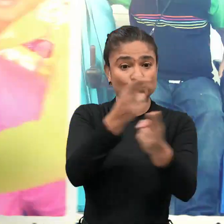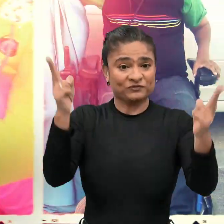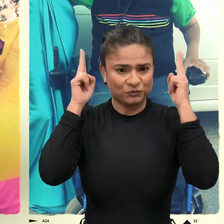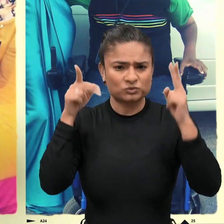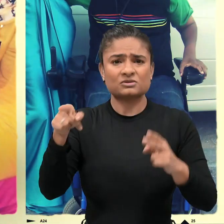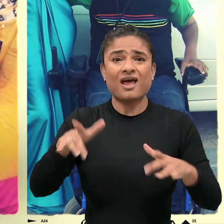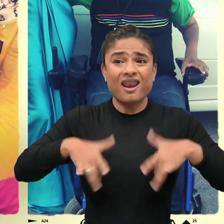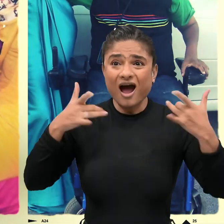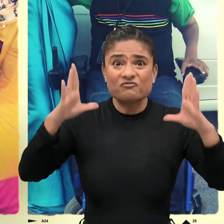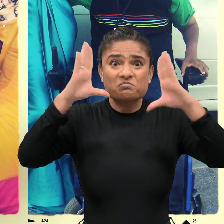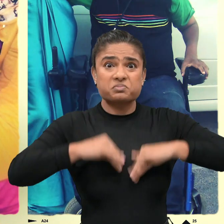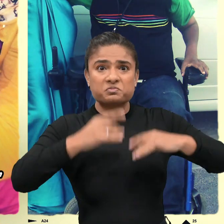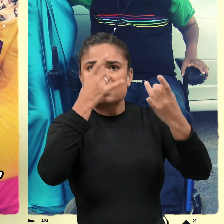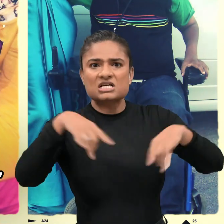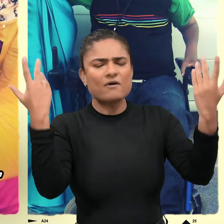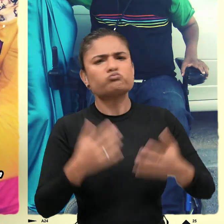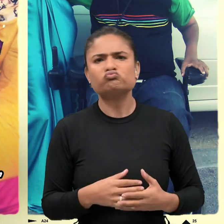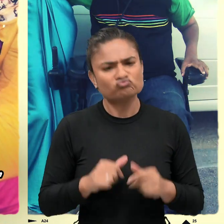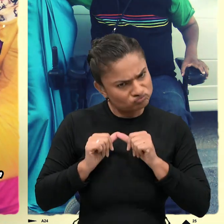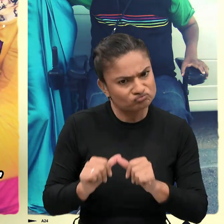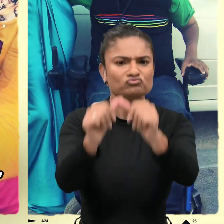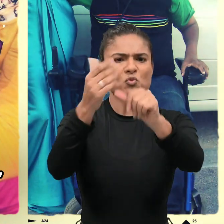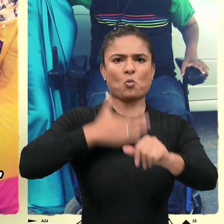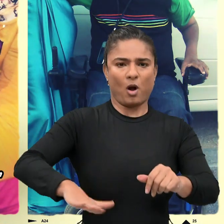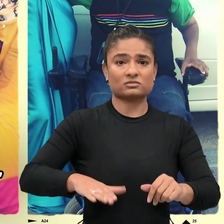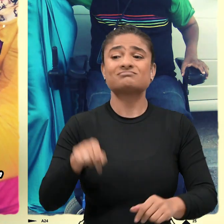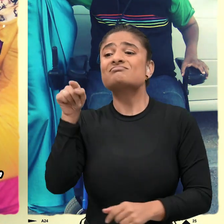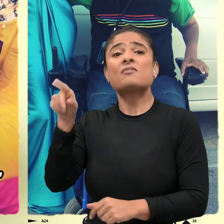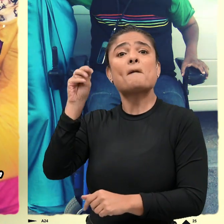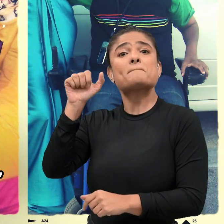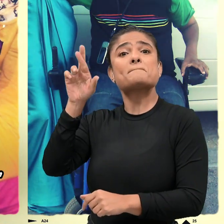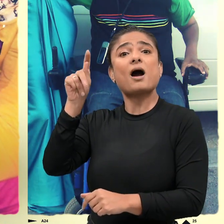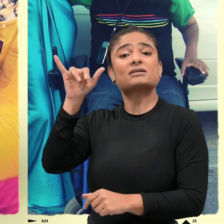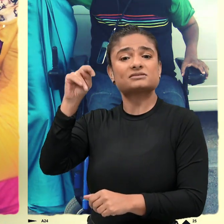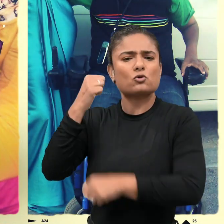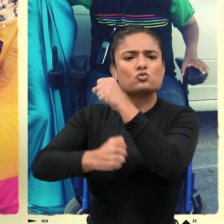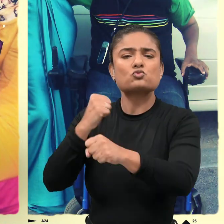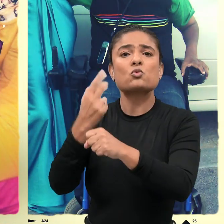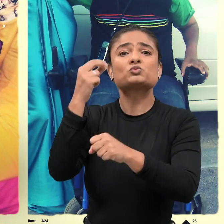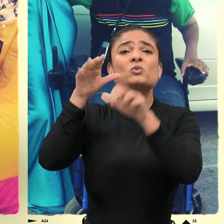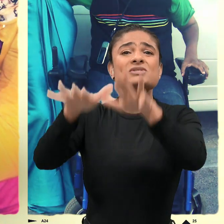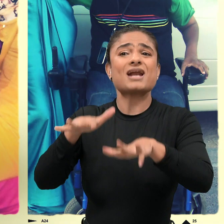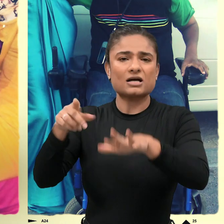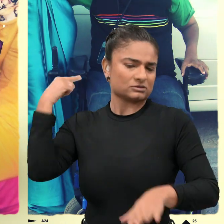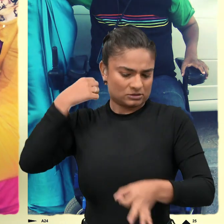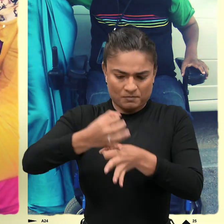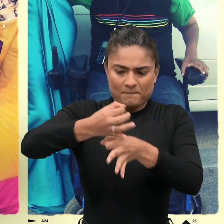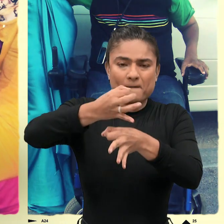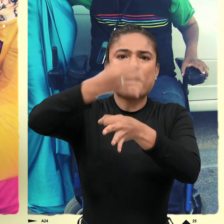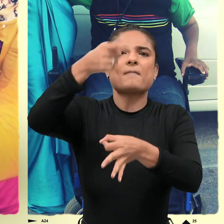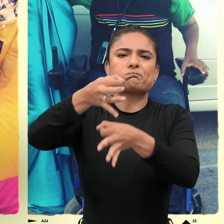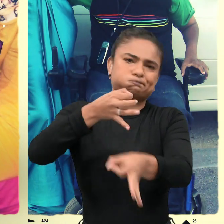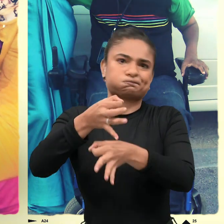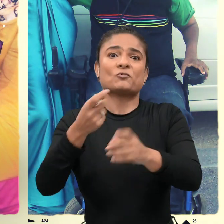to let life let him down. Martin had a diving accident in 1996, which broke his neck at C5 and